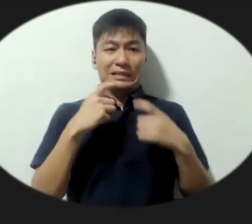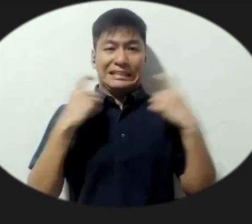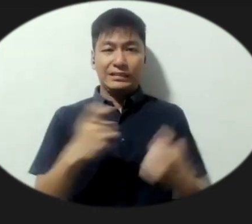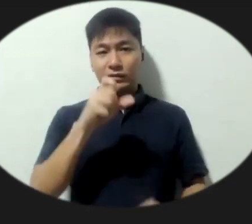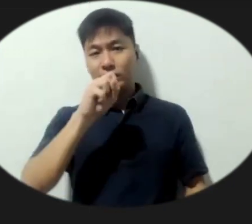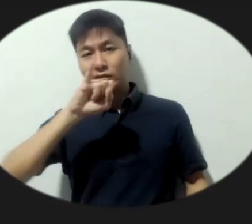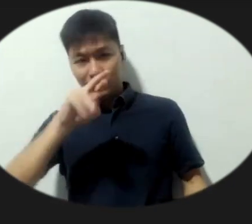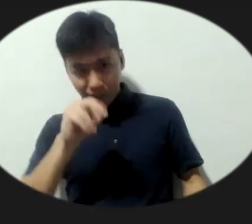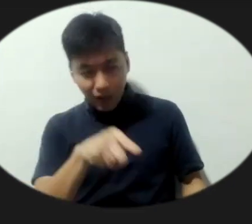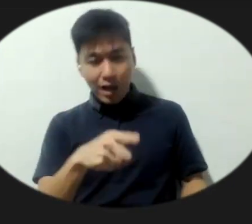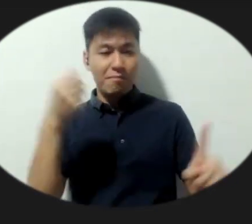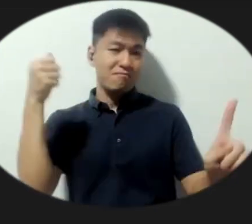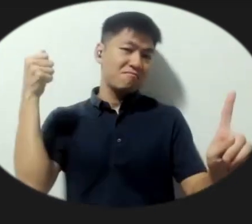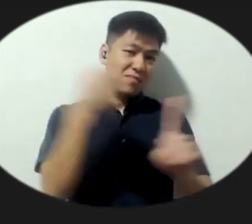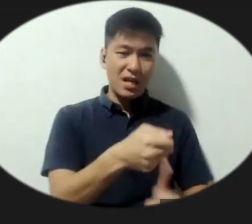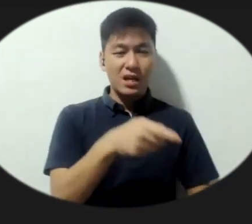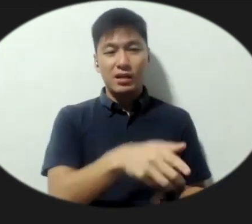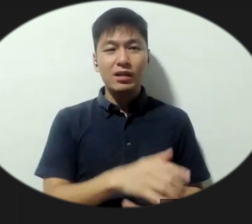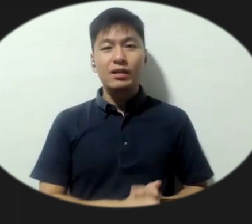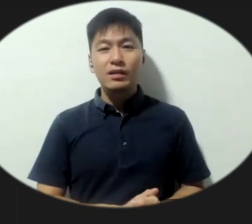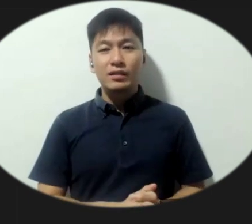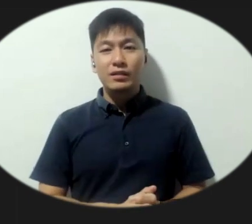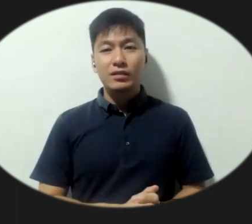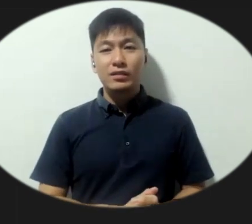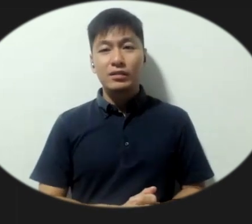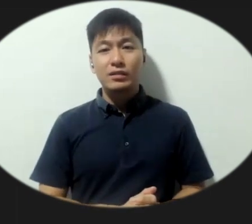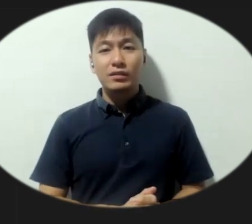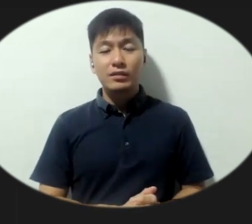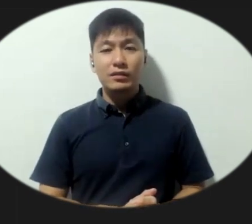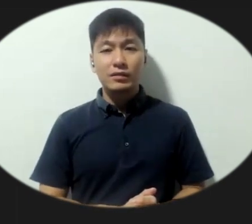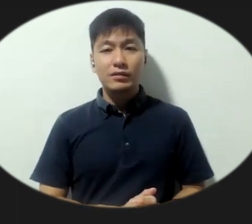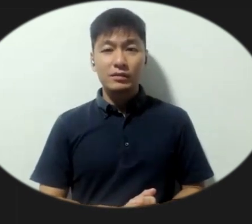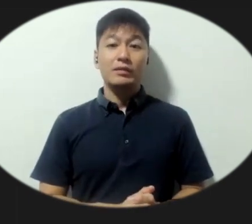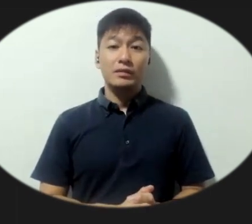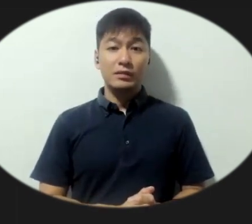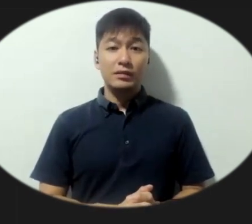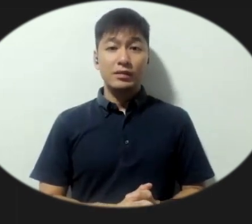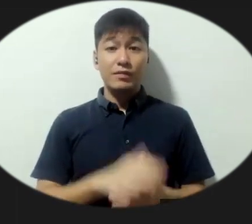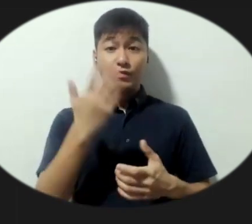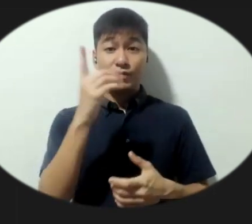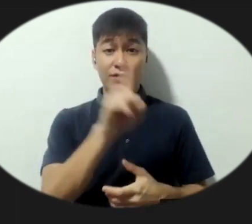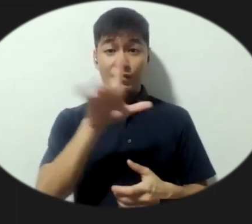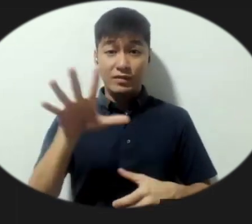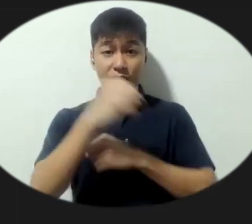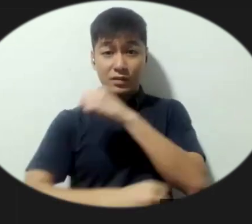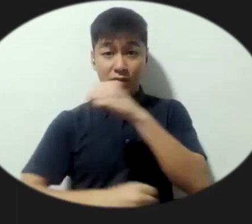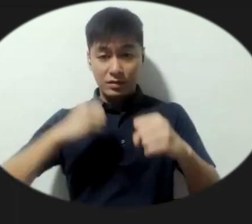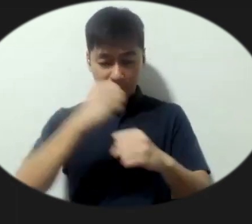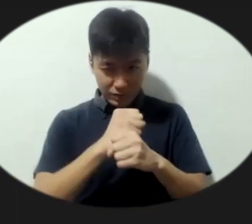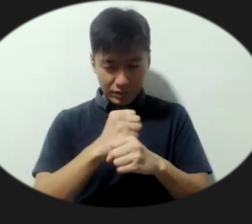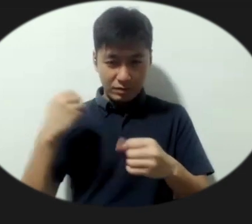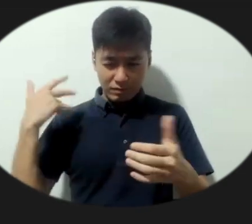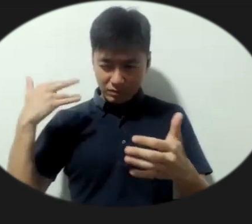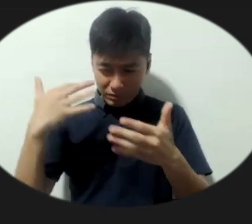diagnosis. And for me, that is what pushed me to start the organization that I run, that is called Alzheimer's and Dementia